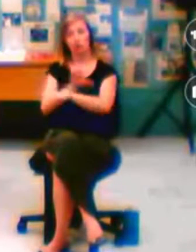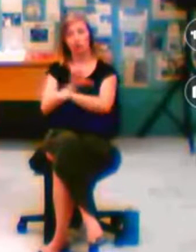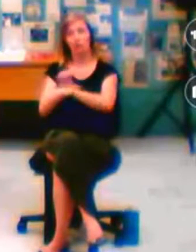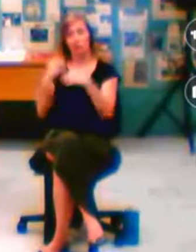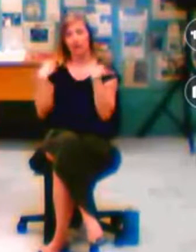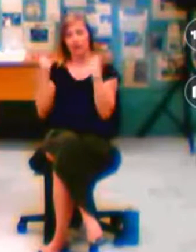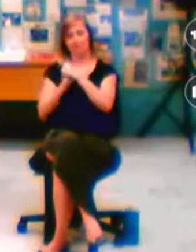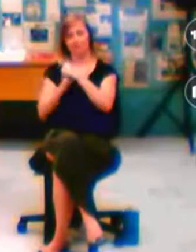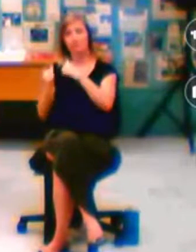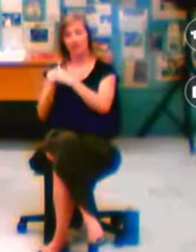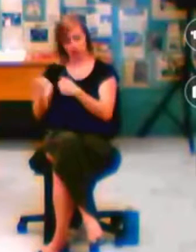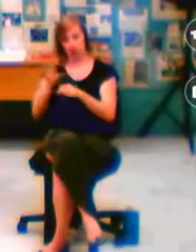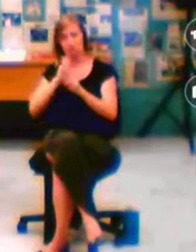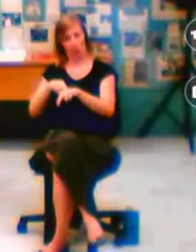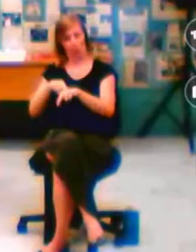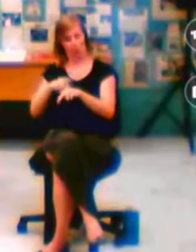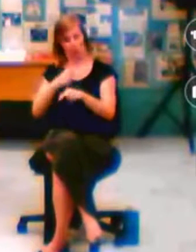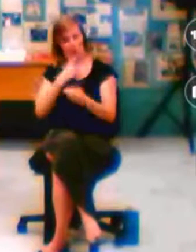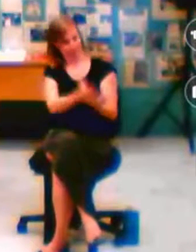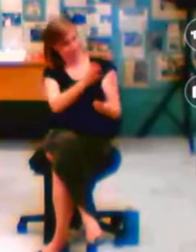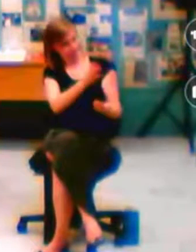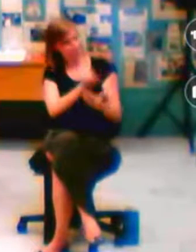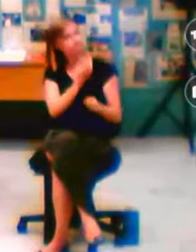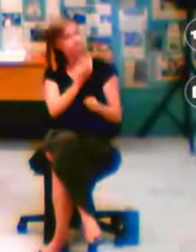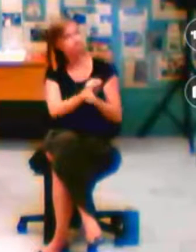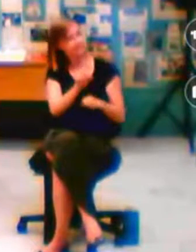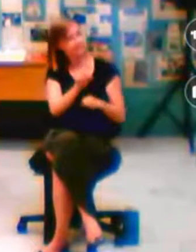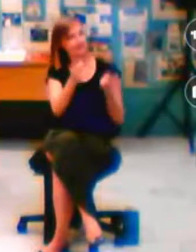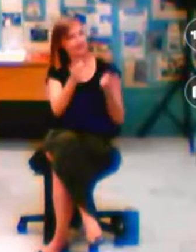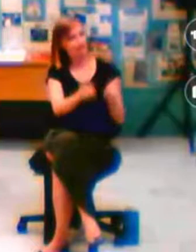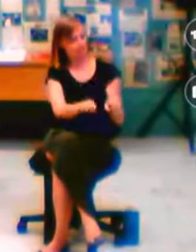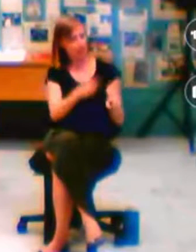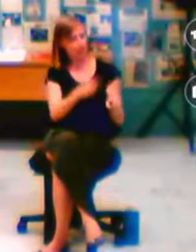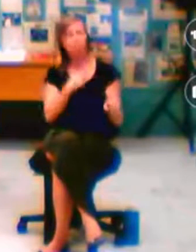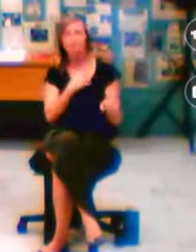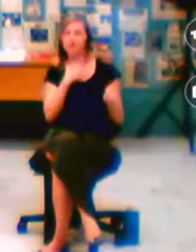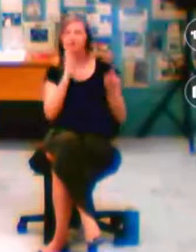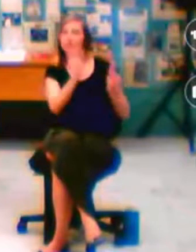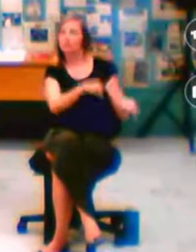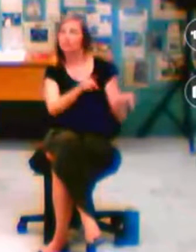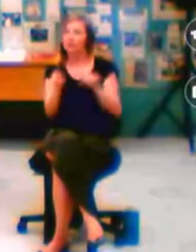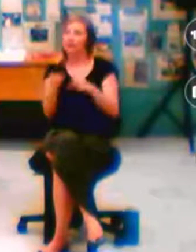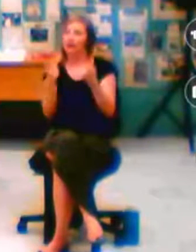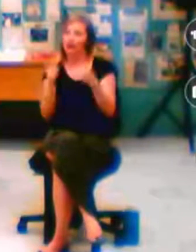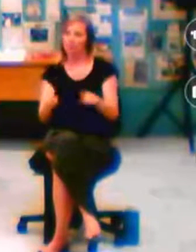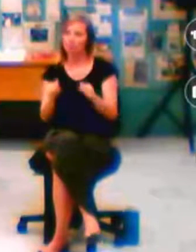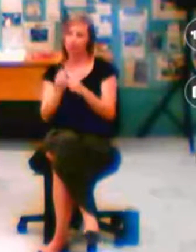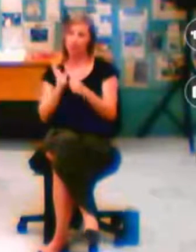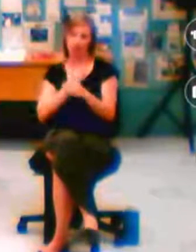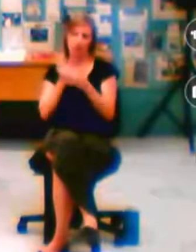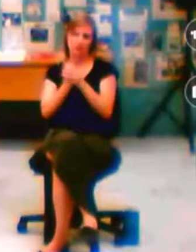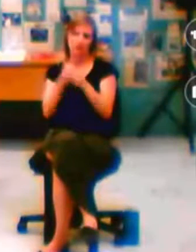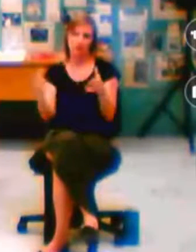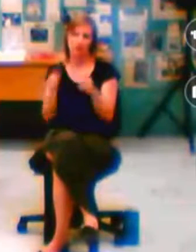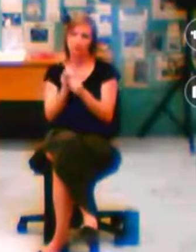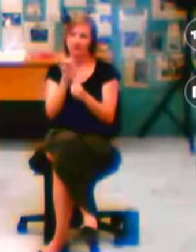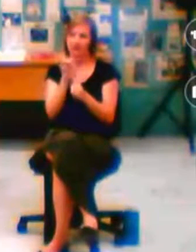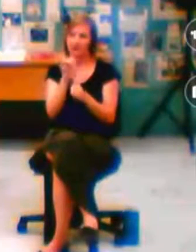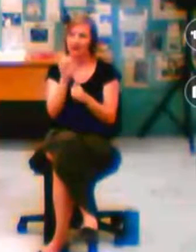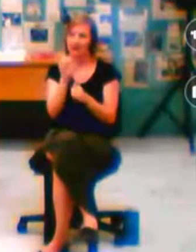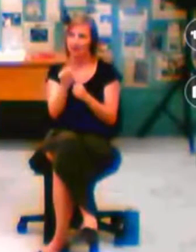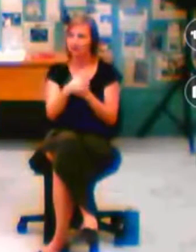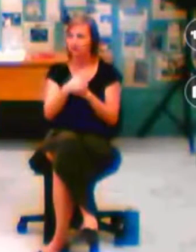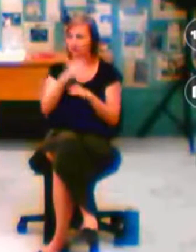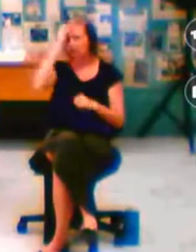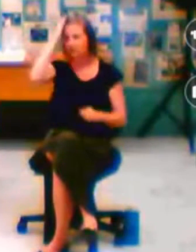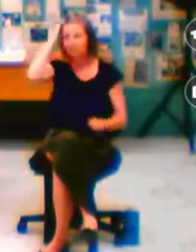would actually have more revenue, more income, and more jobs. And there was a report this year by the Colorado Health Foundation that